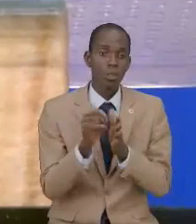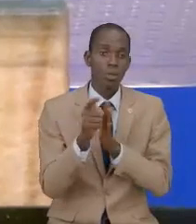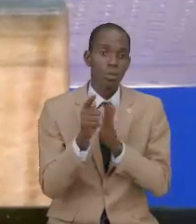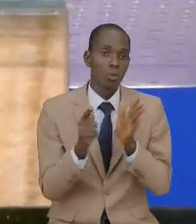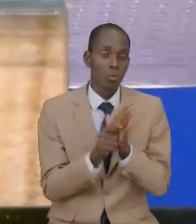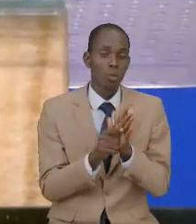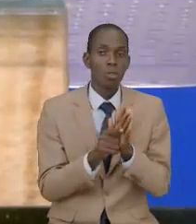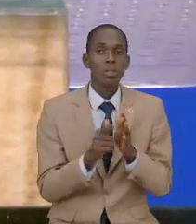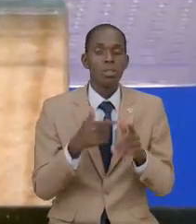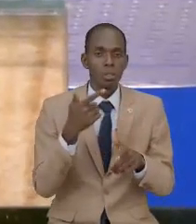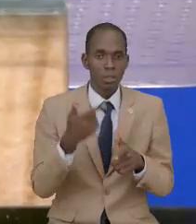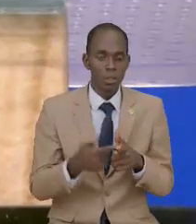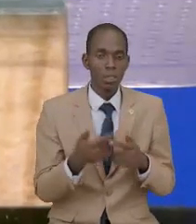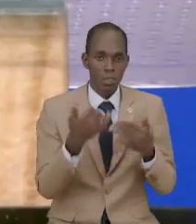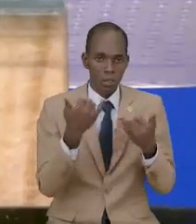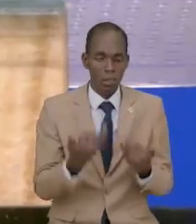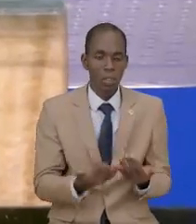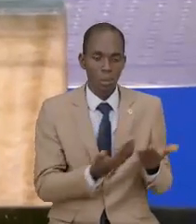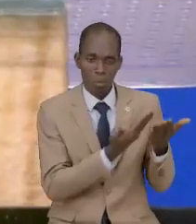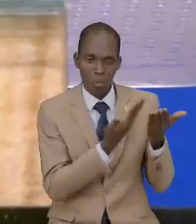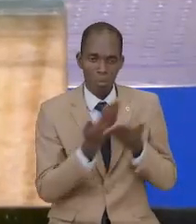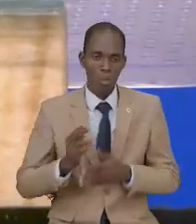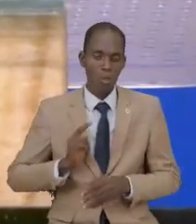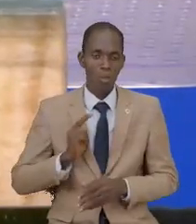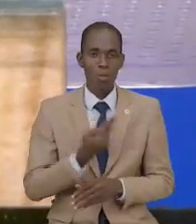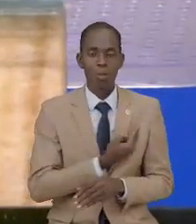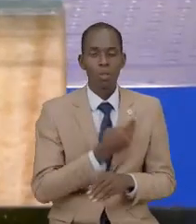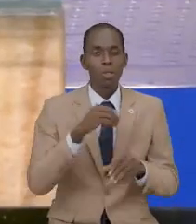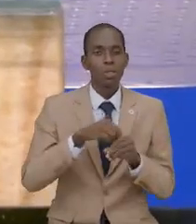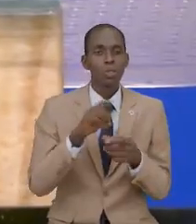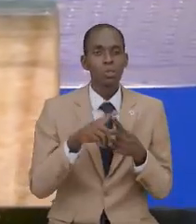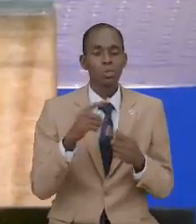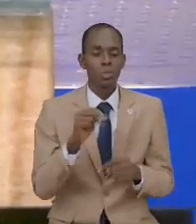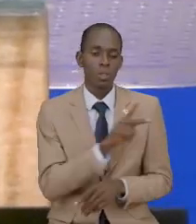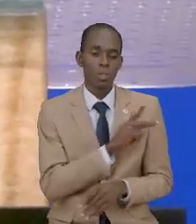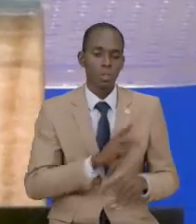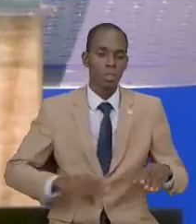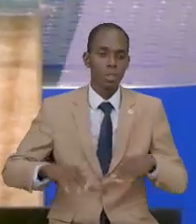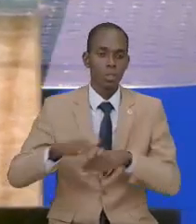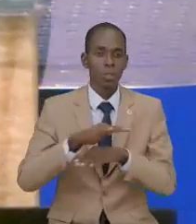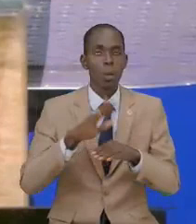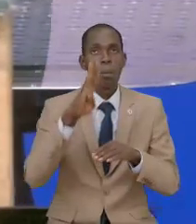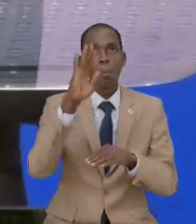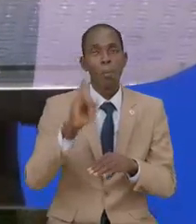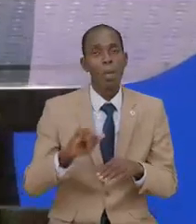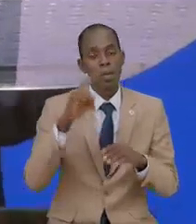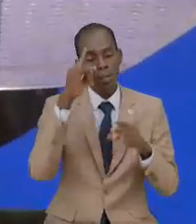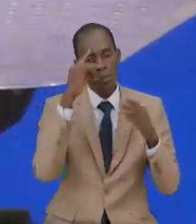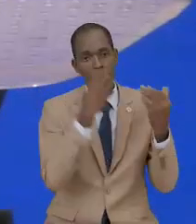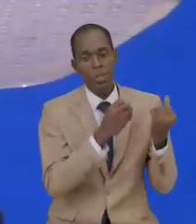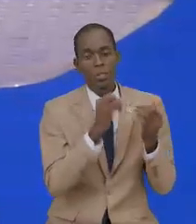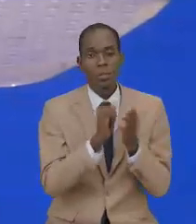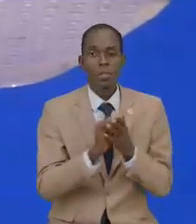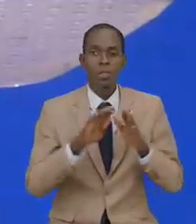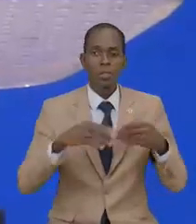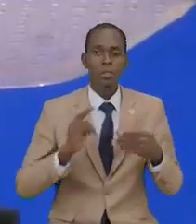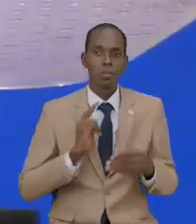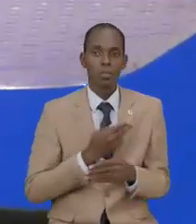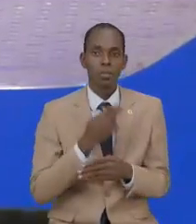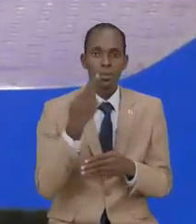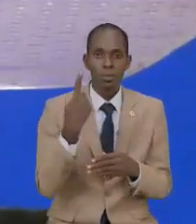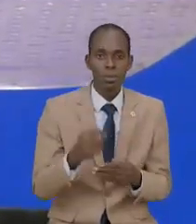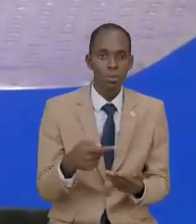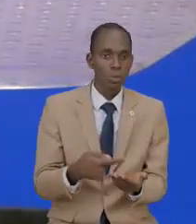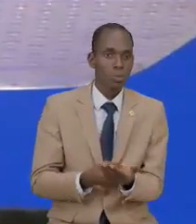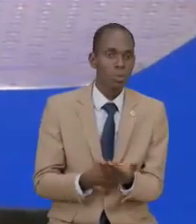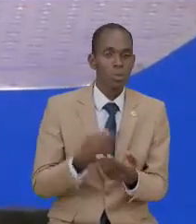now brings us into the kingdom by faith. And that gives us the gospel, gives us the grace